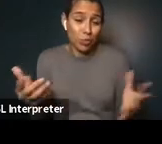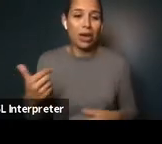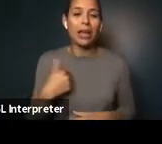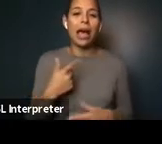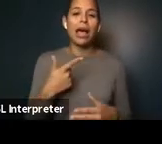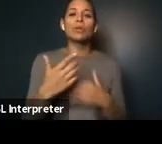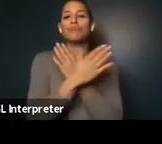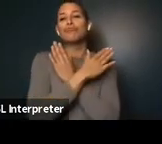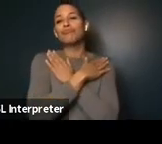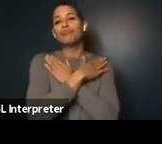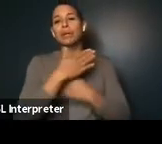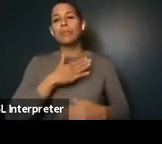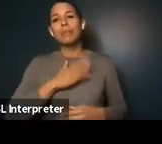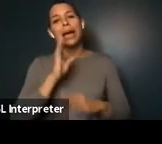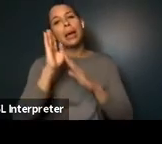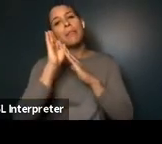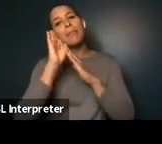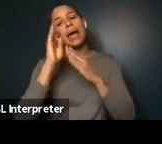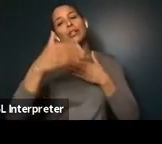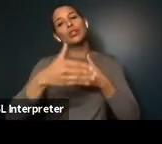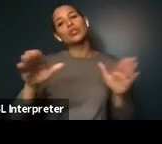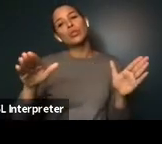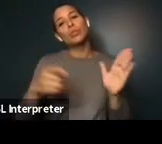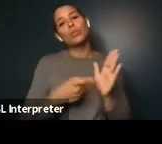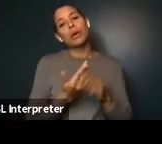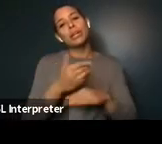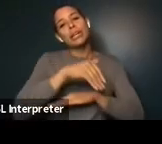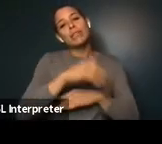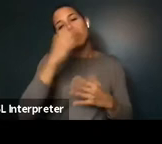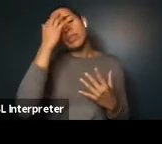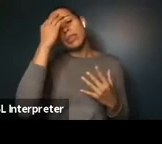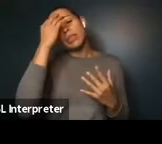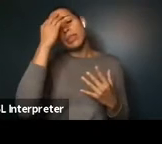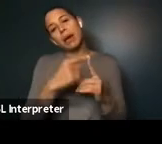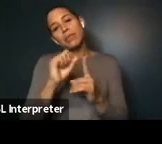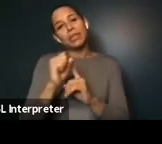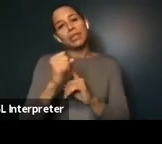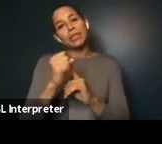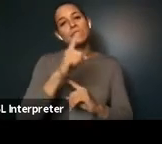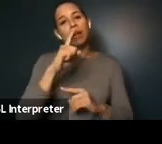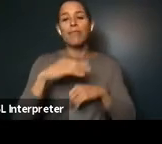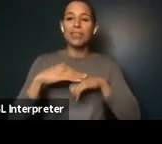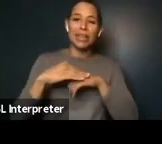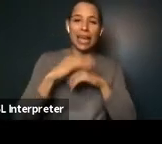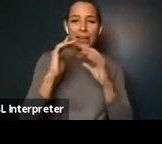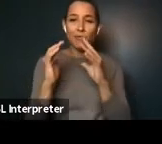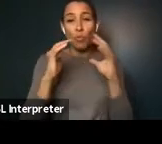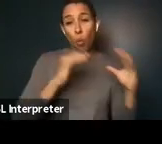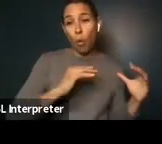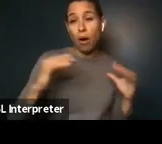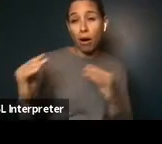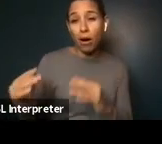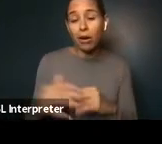evening, lazily contemplating the condition of Indian woman. So again, it comes back to this idea of like